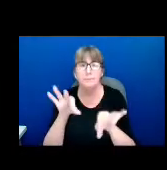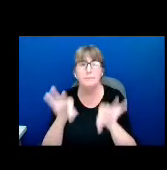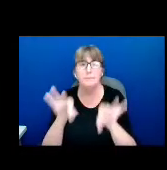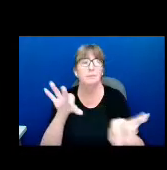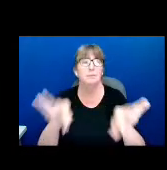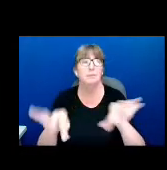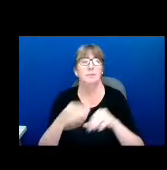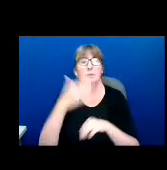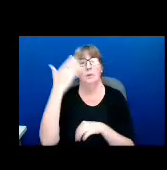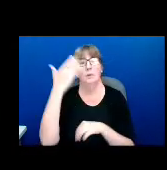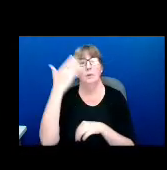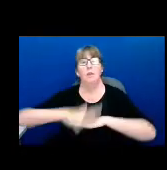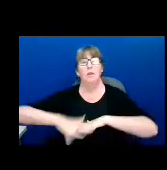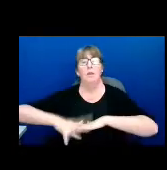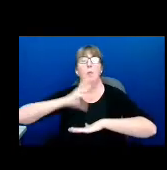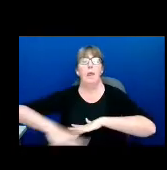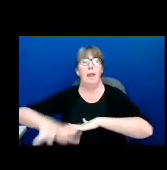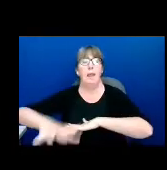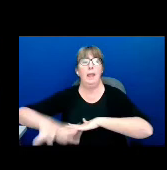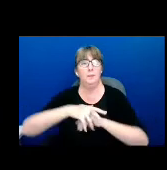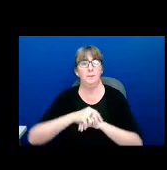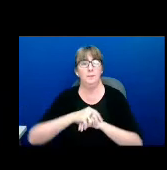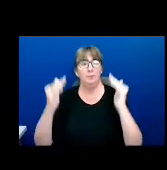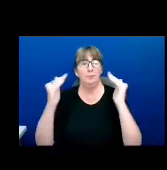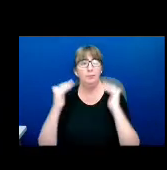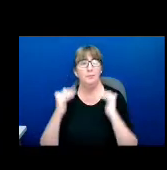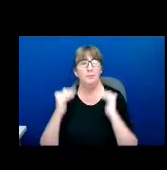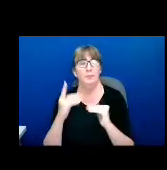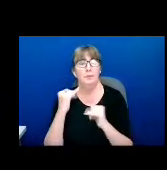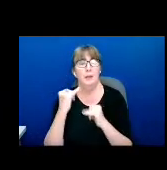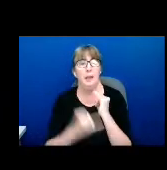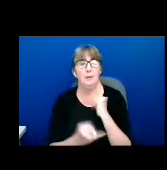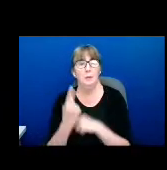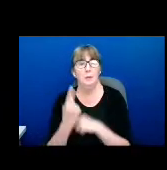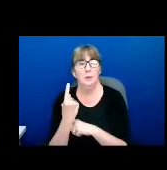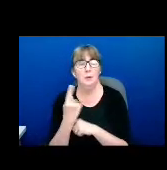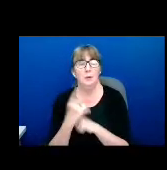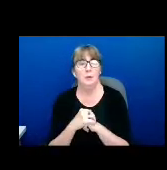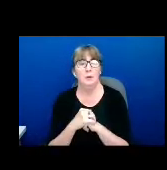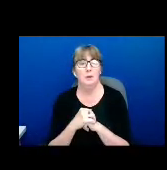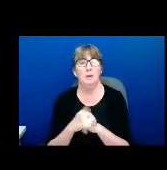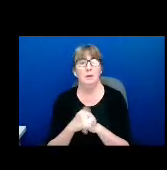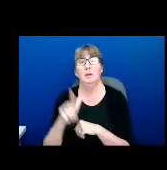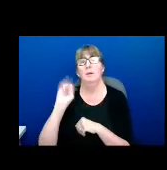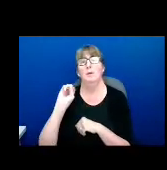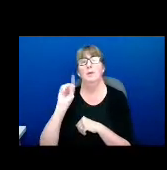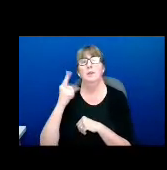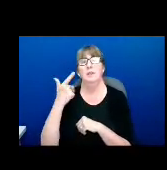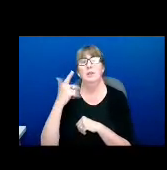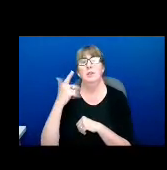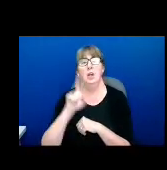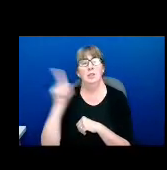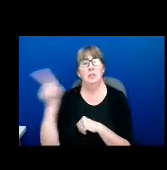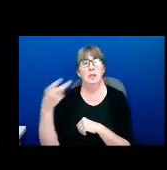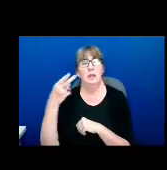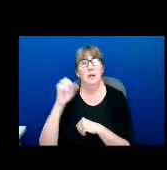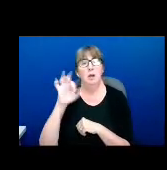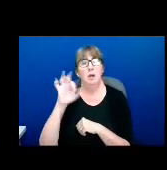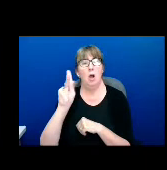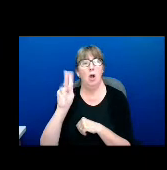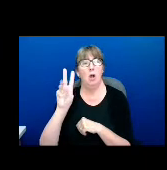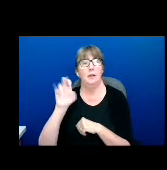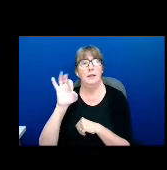lakefront. And I think we have one more slide. And that's the lodge at Hawks Nest State Park with the